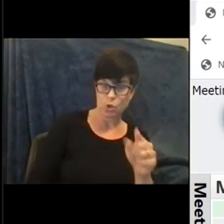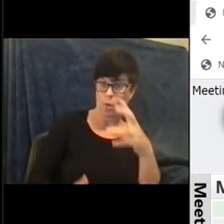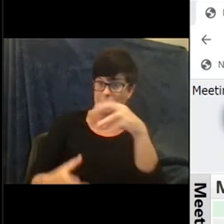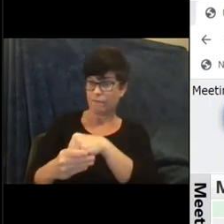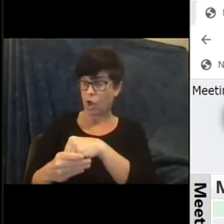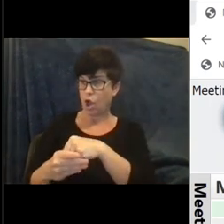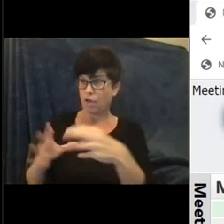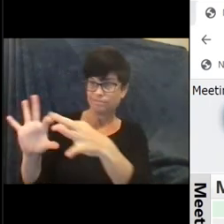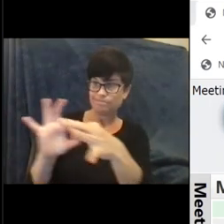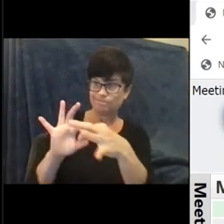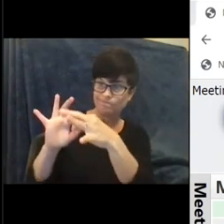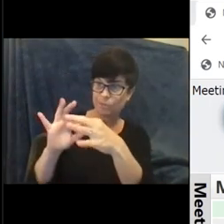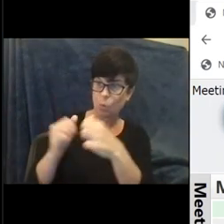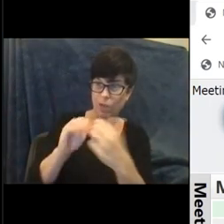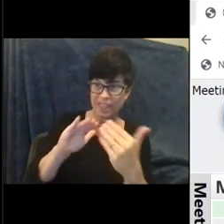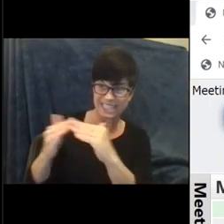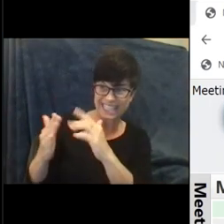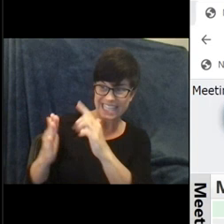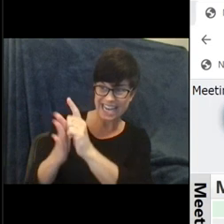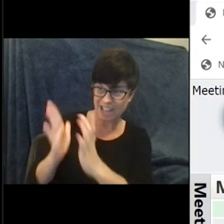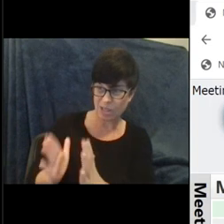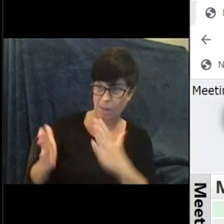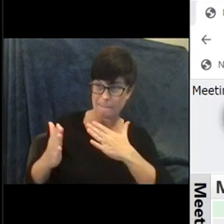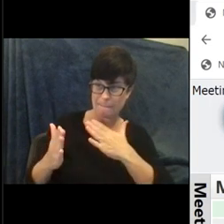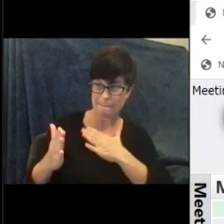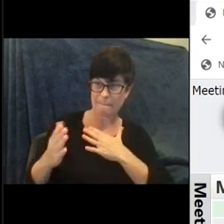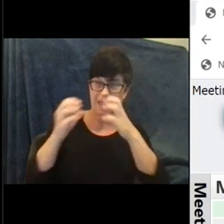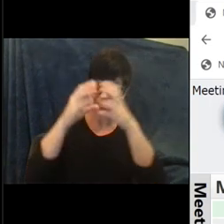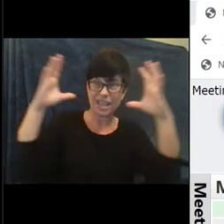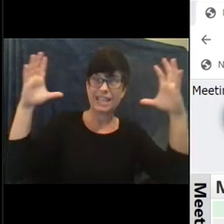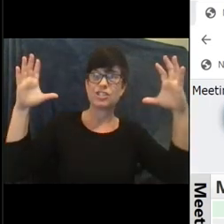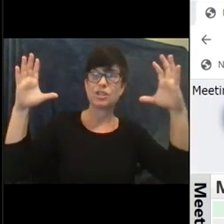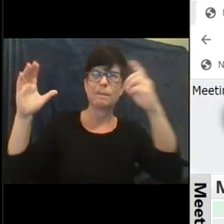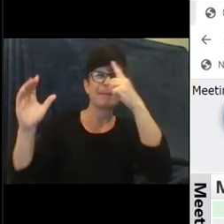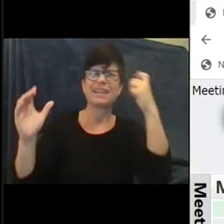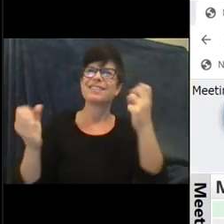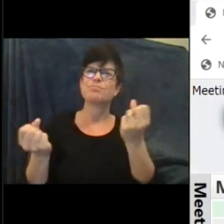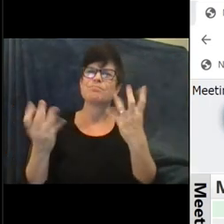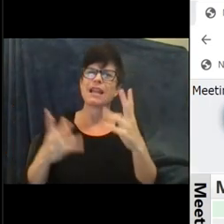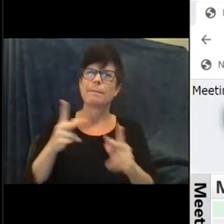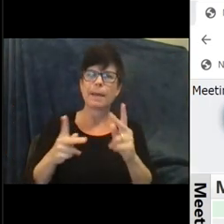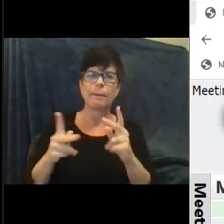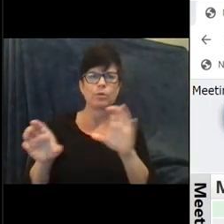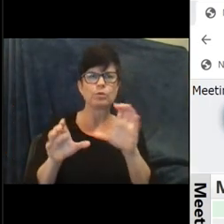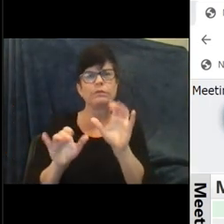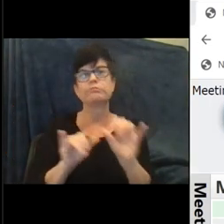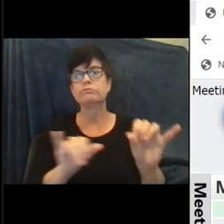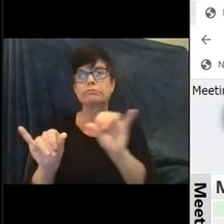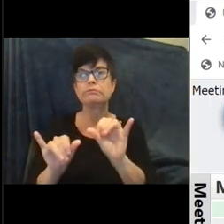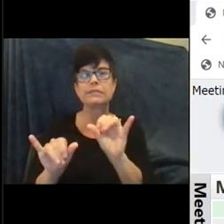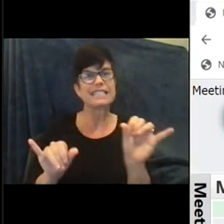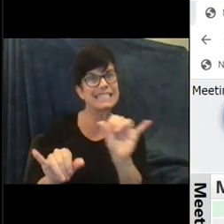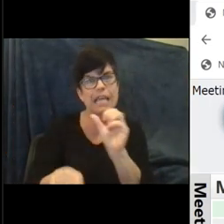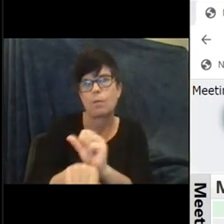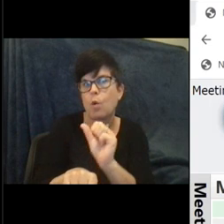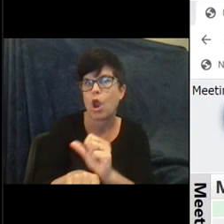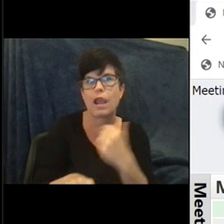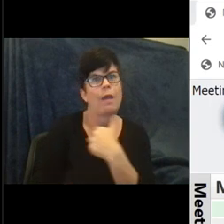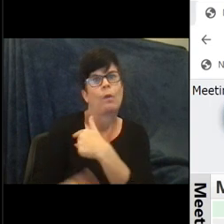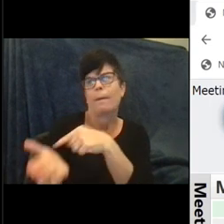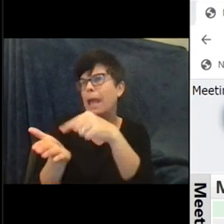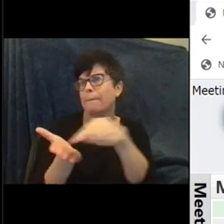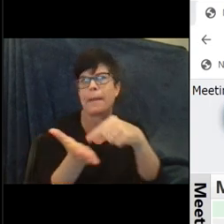But that's kind of my vision of that, so that we don't have multiple people doing the same work and we're paying the legal fees on right. all of